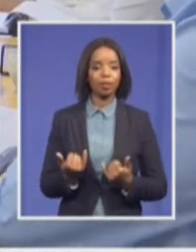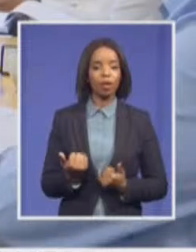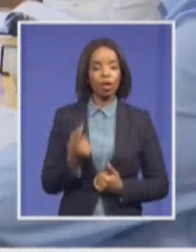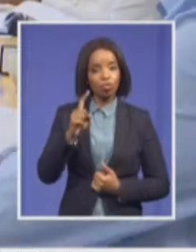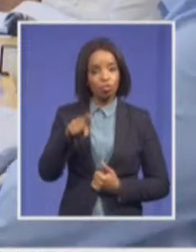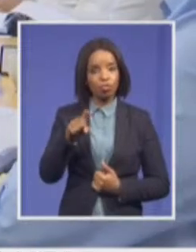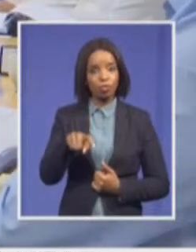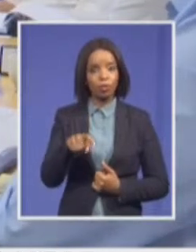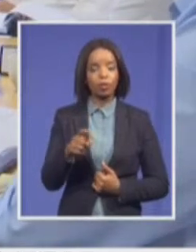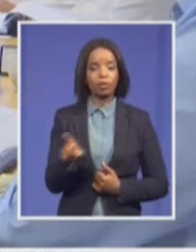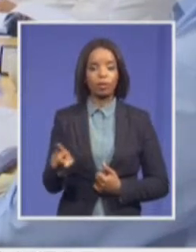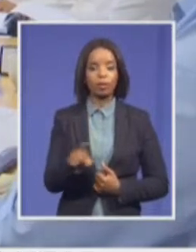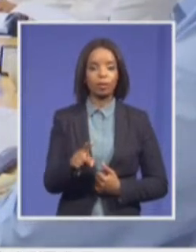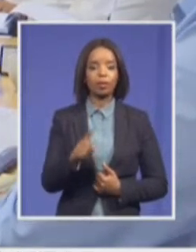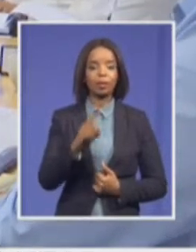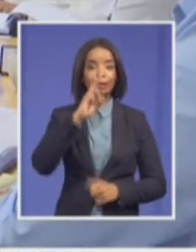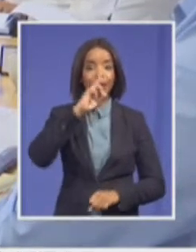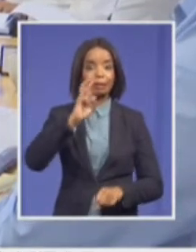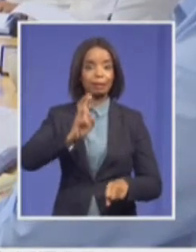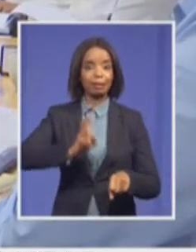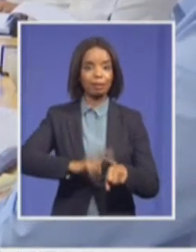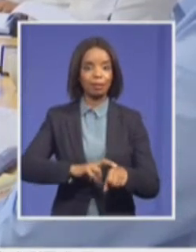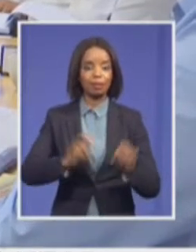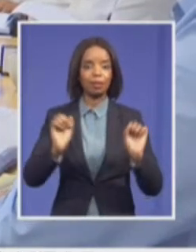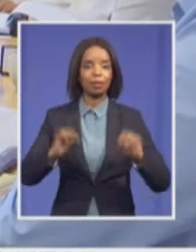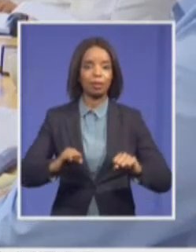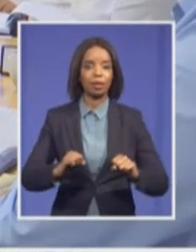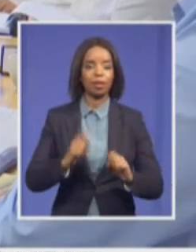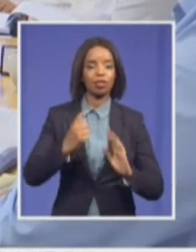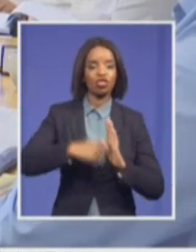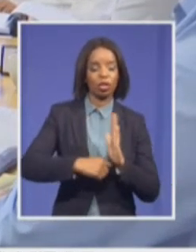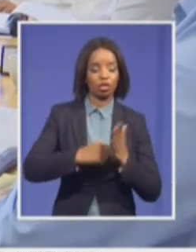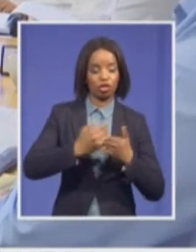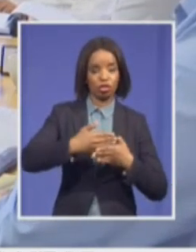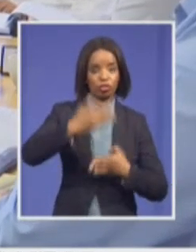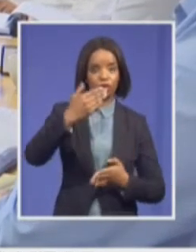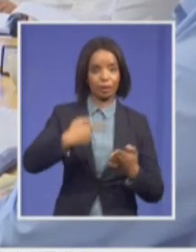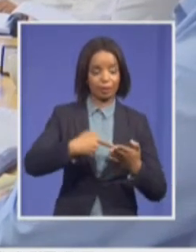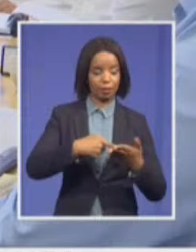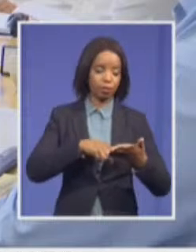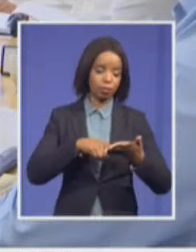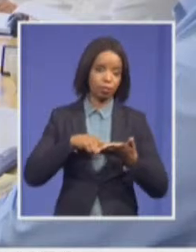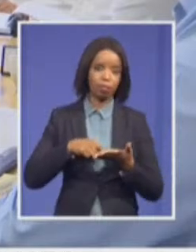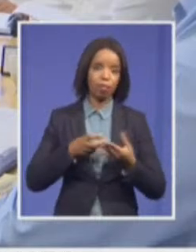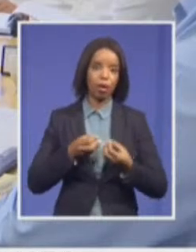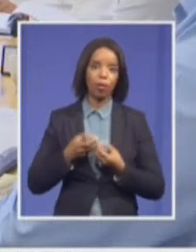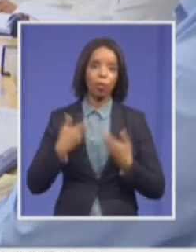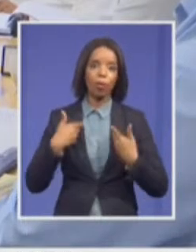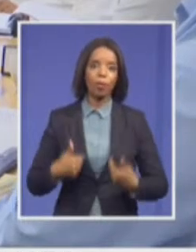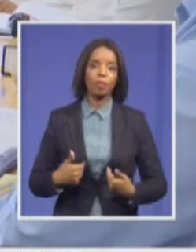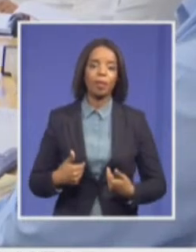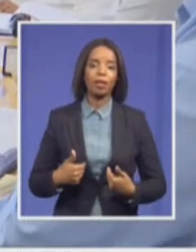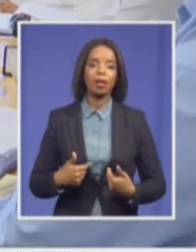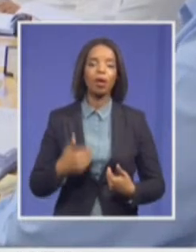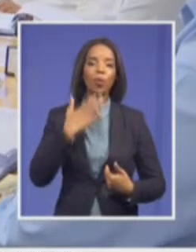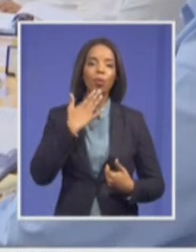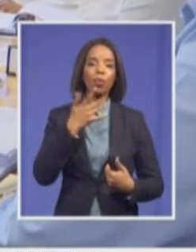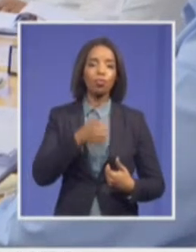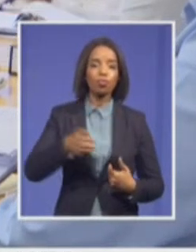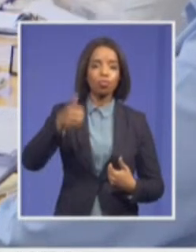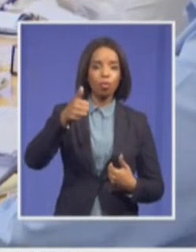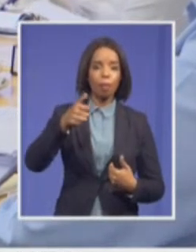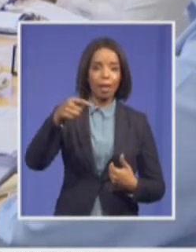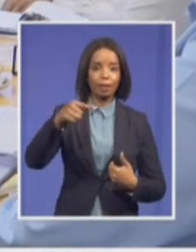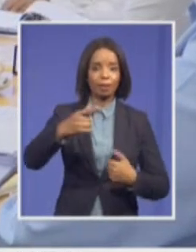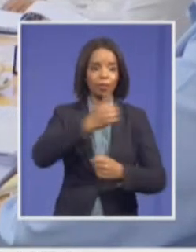issues a charge sheet, is acting within the domain of his authority. I understand, Chairperson. But I